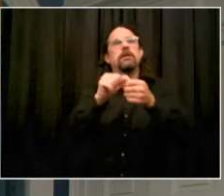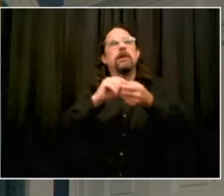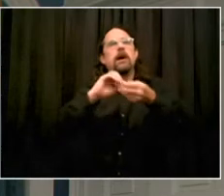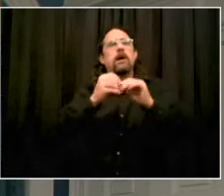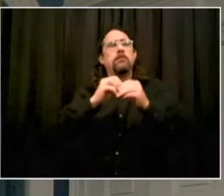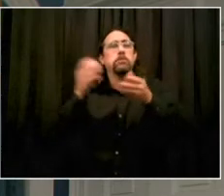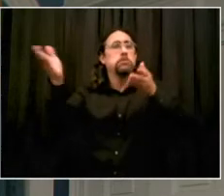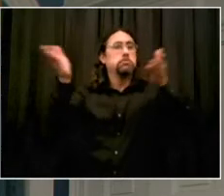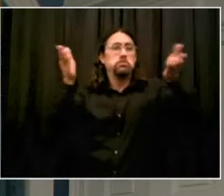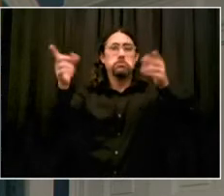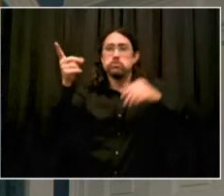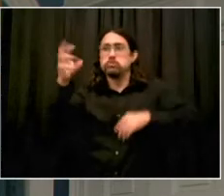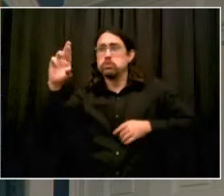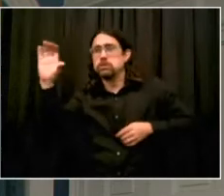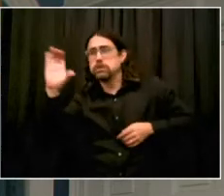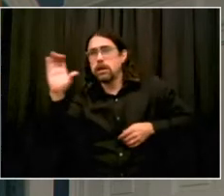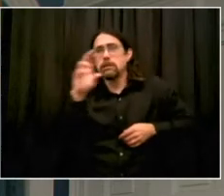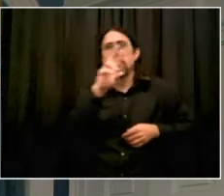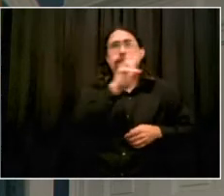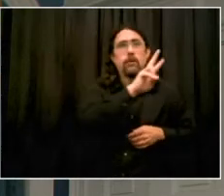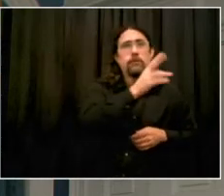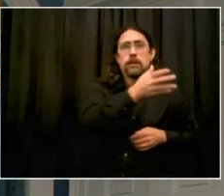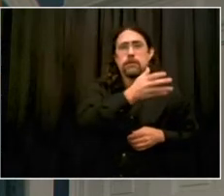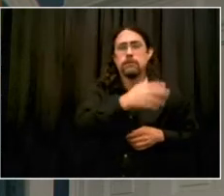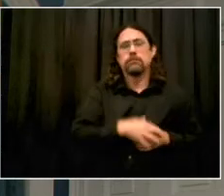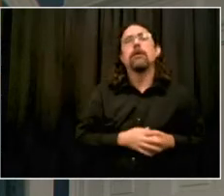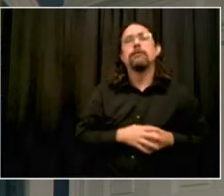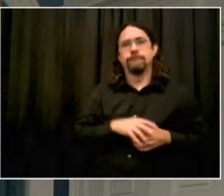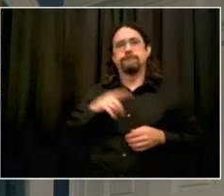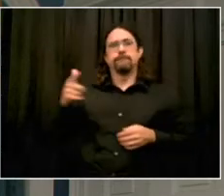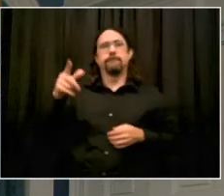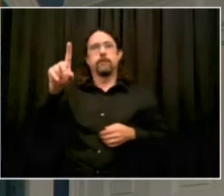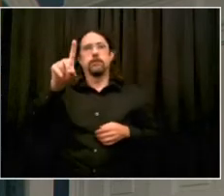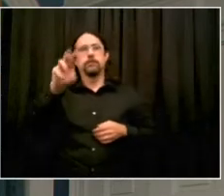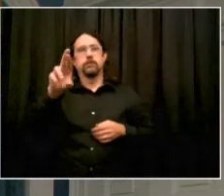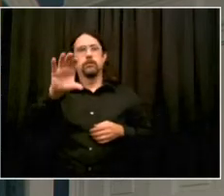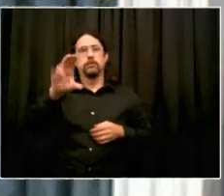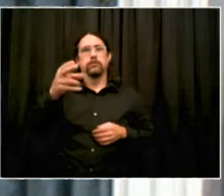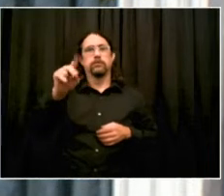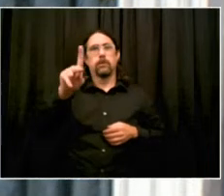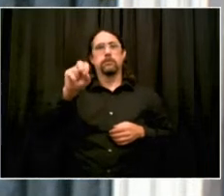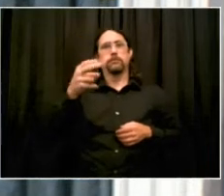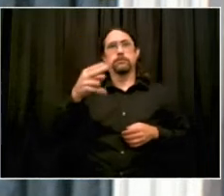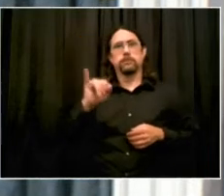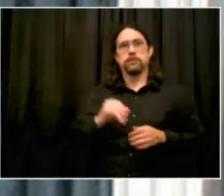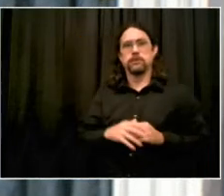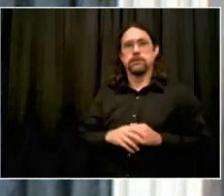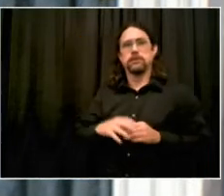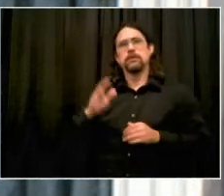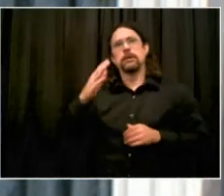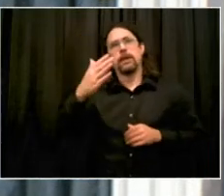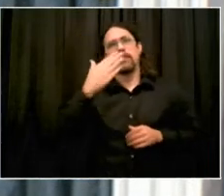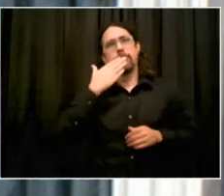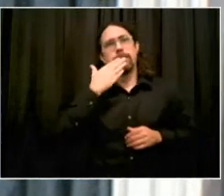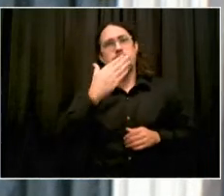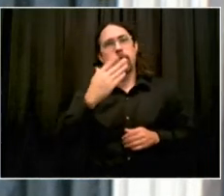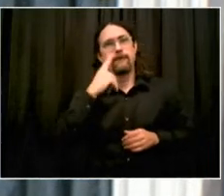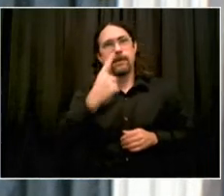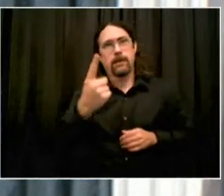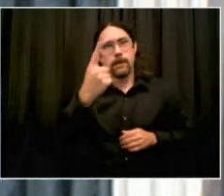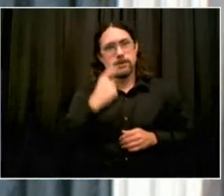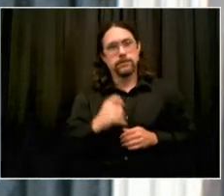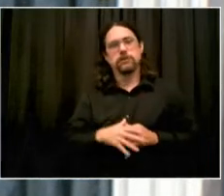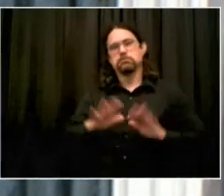and thank you for the question. So I will clarify, the areas that we are looking at are broader